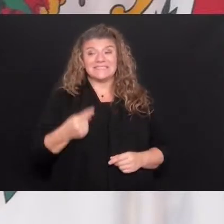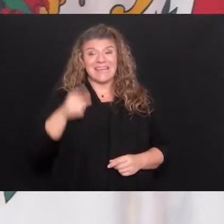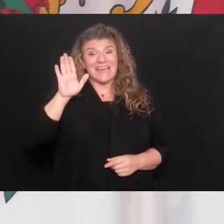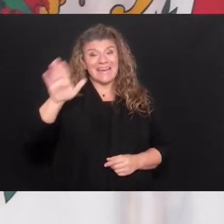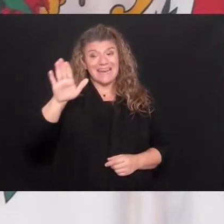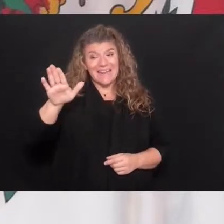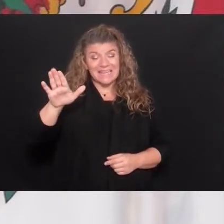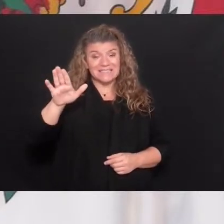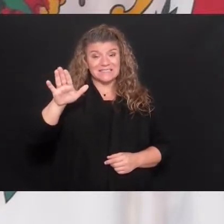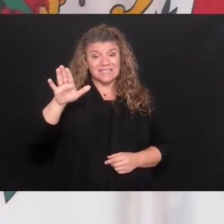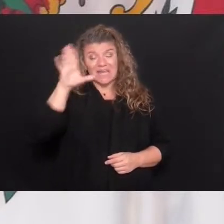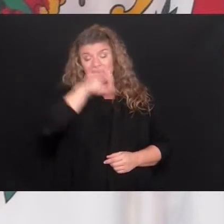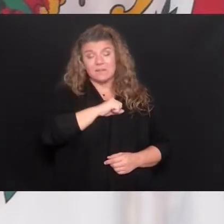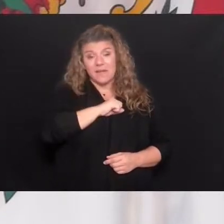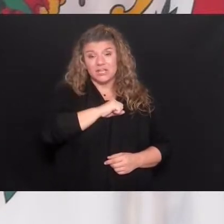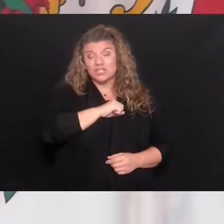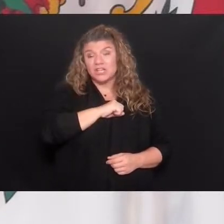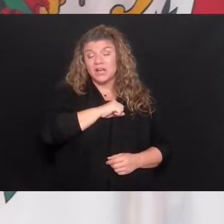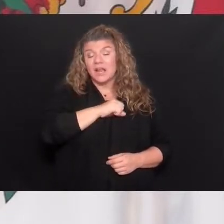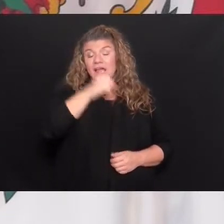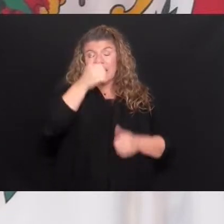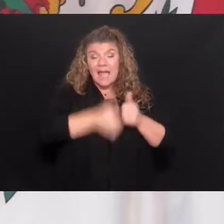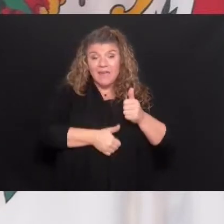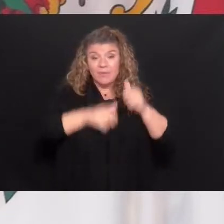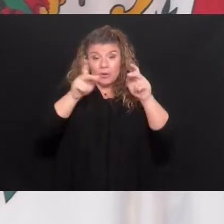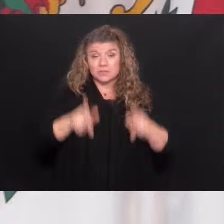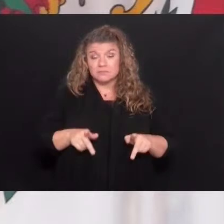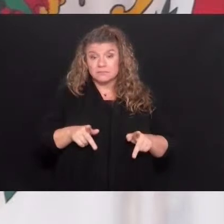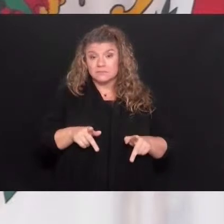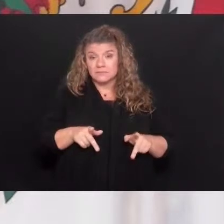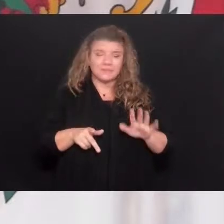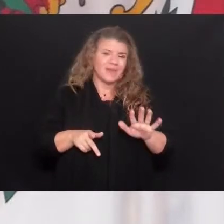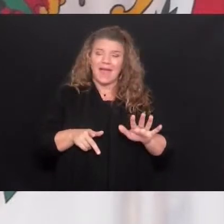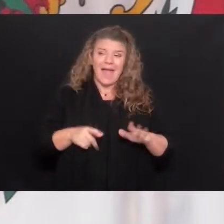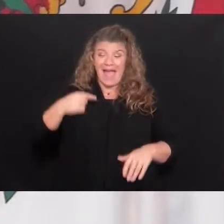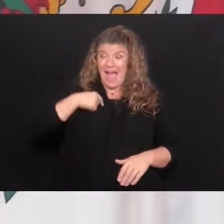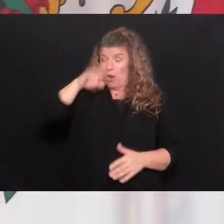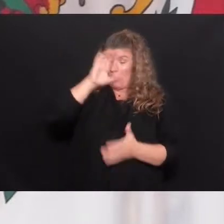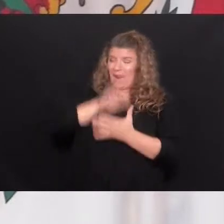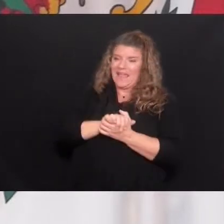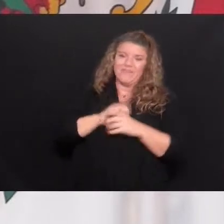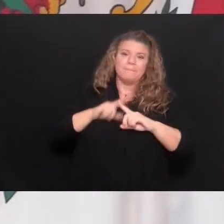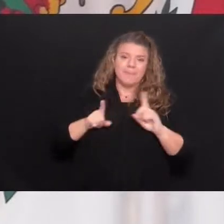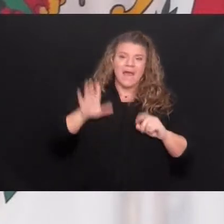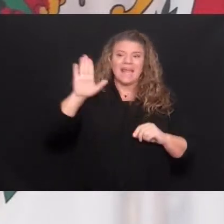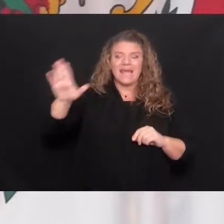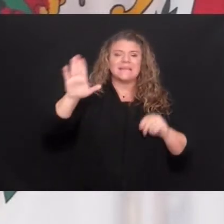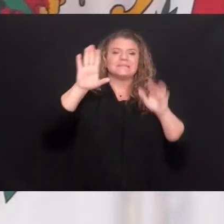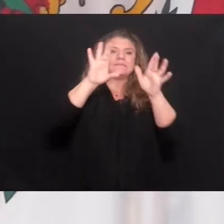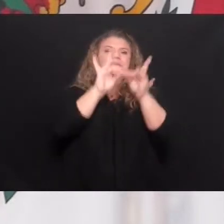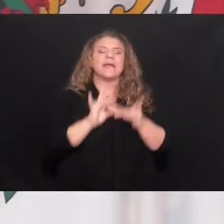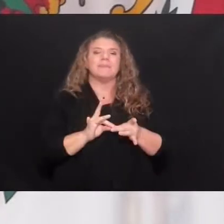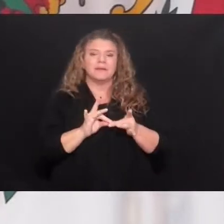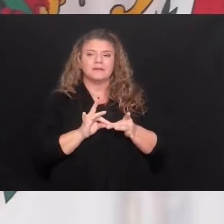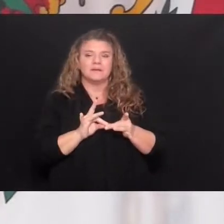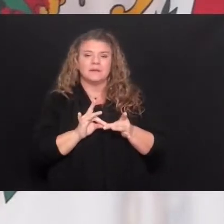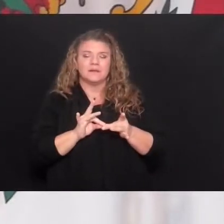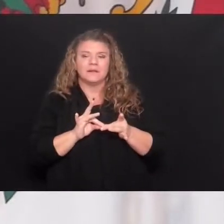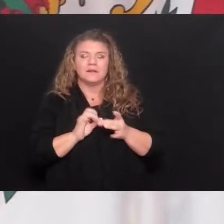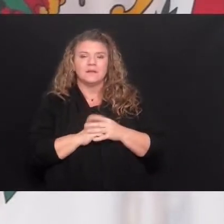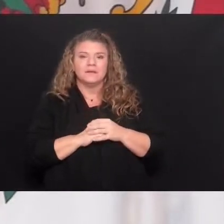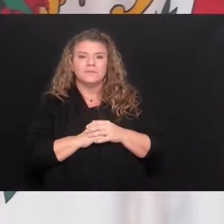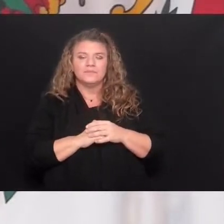his estimation, that everybody, imagine this, I don't believe this, but this was his statement, I think, that Dr. Marsh